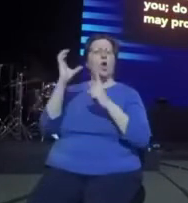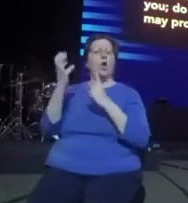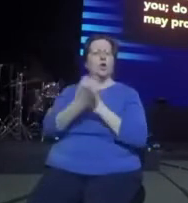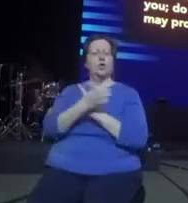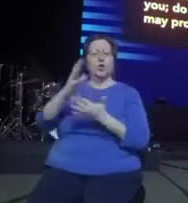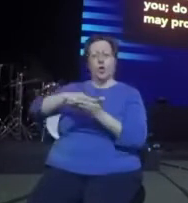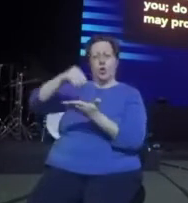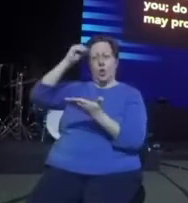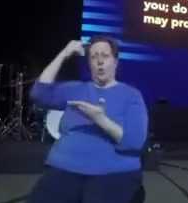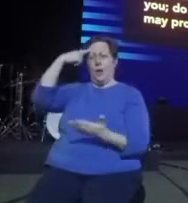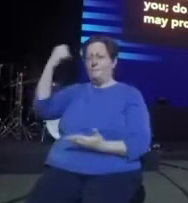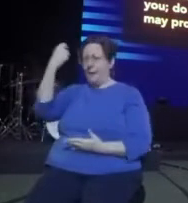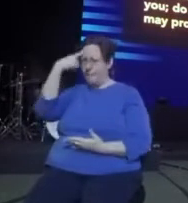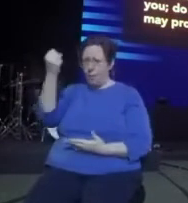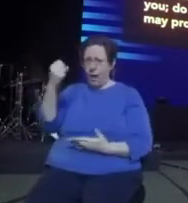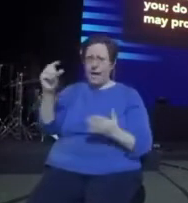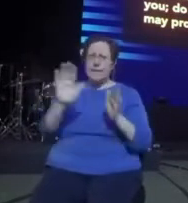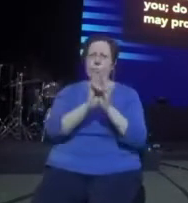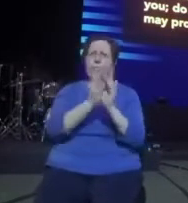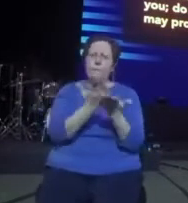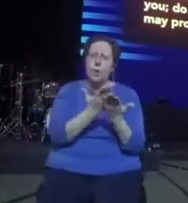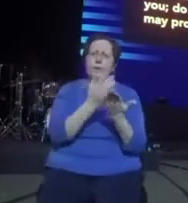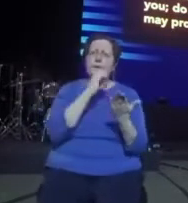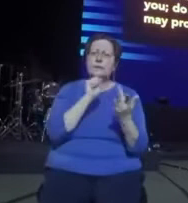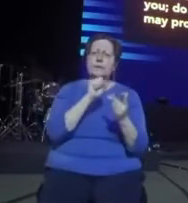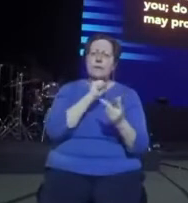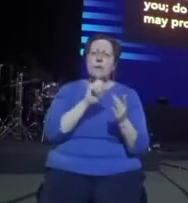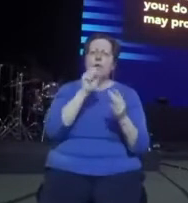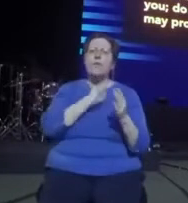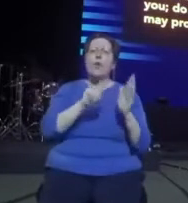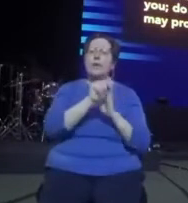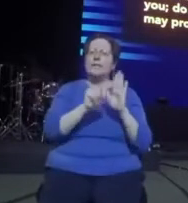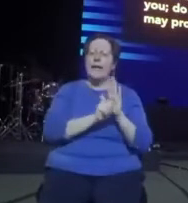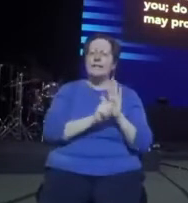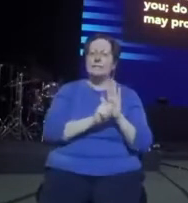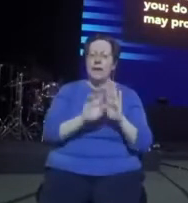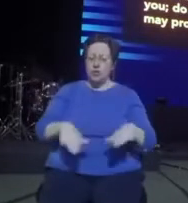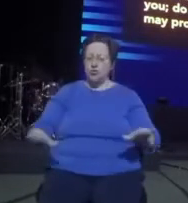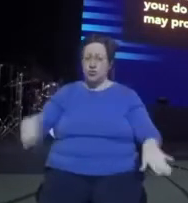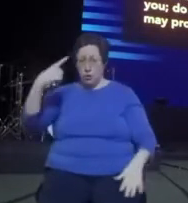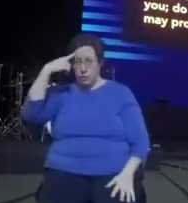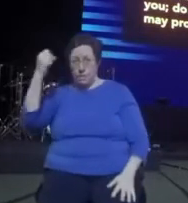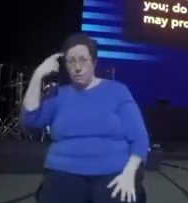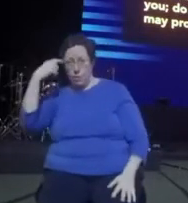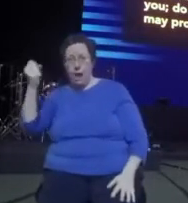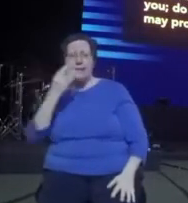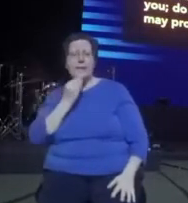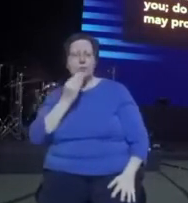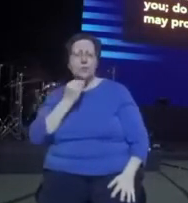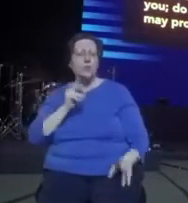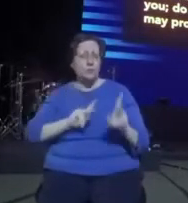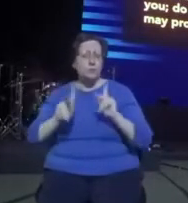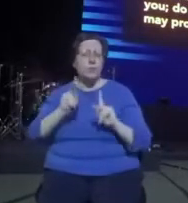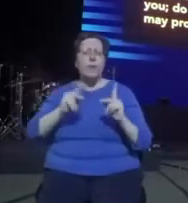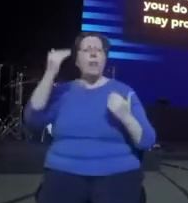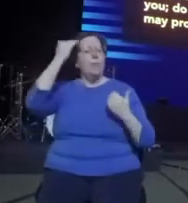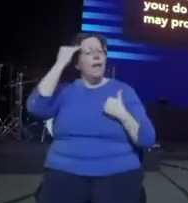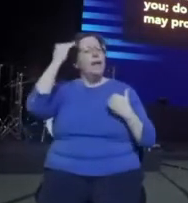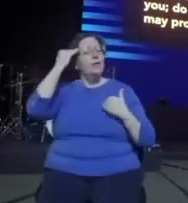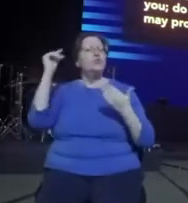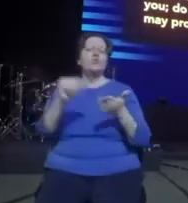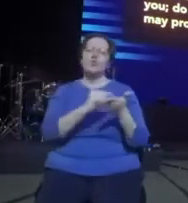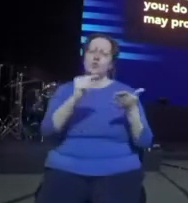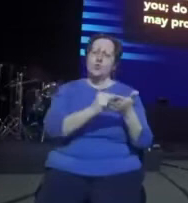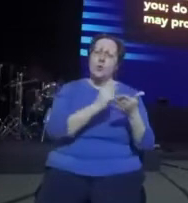these books, some of which they were taught as children to memorize. They knew about this. They